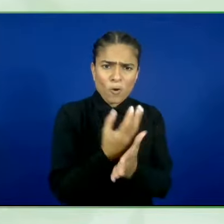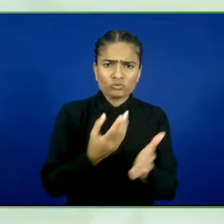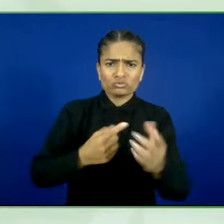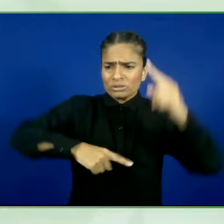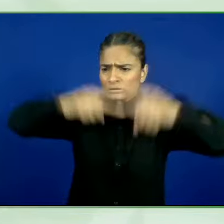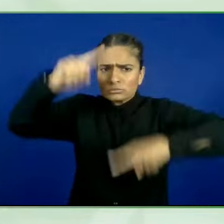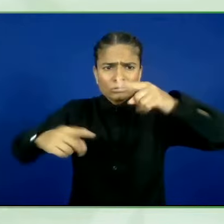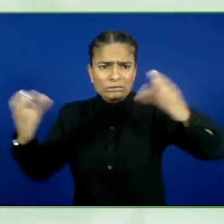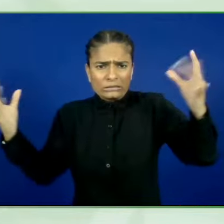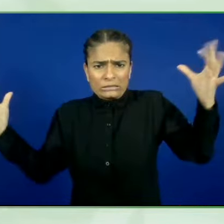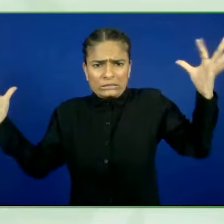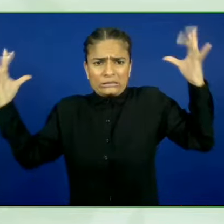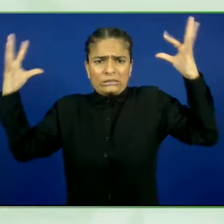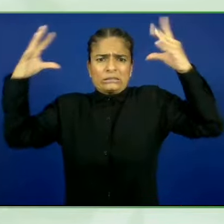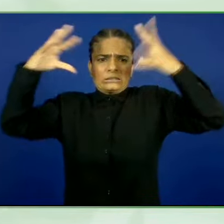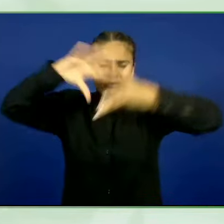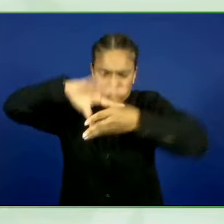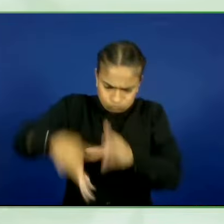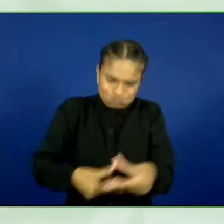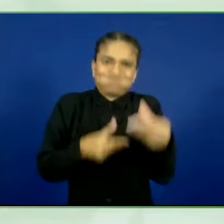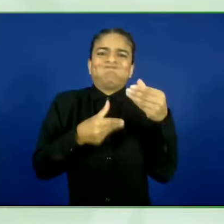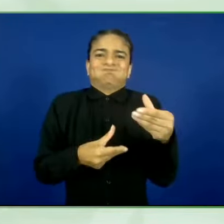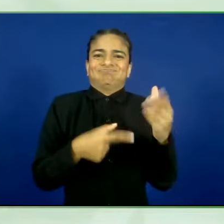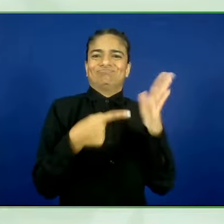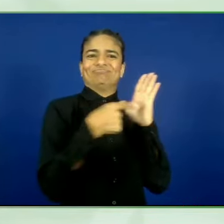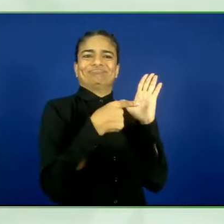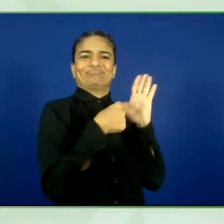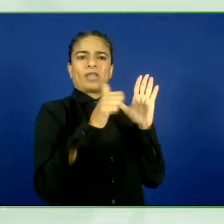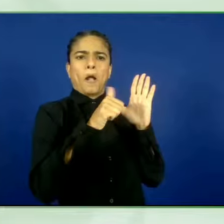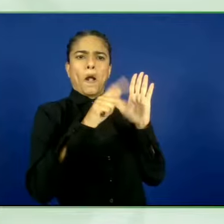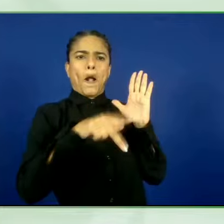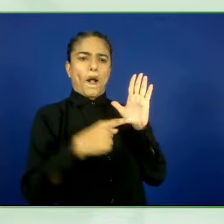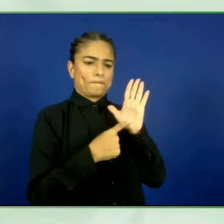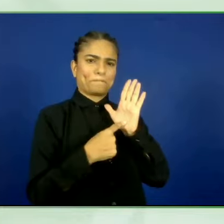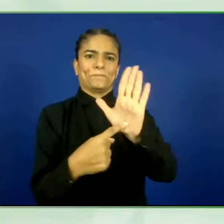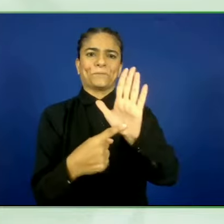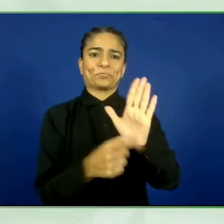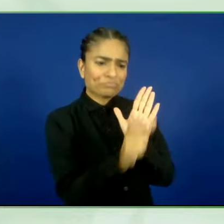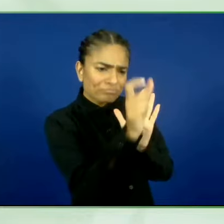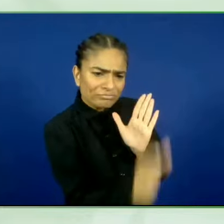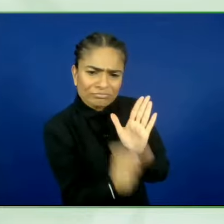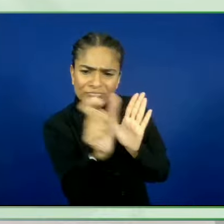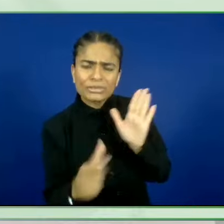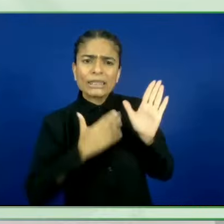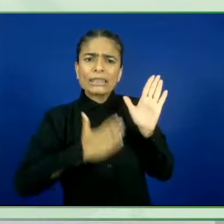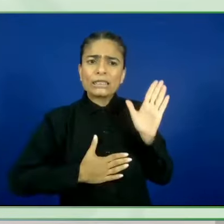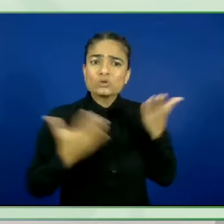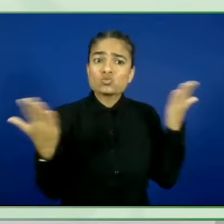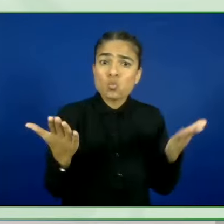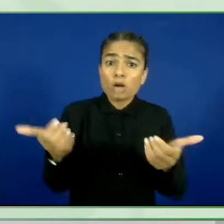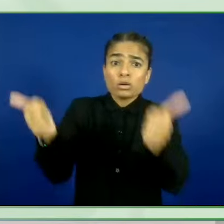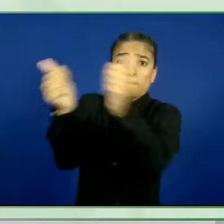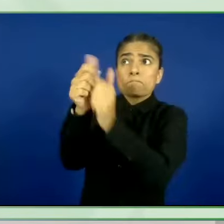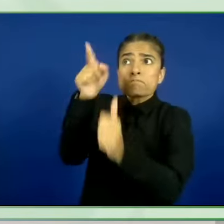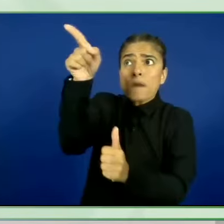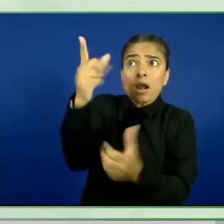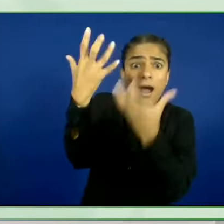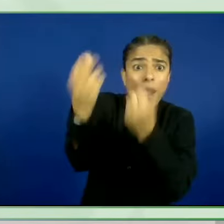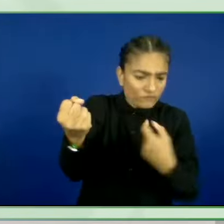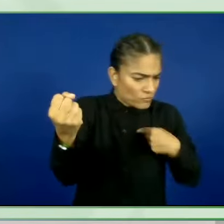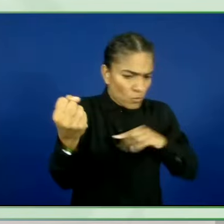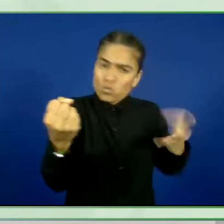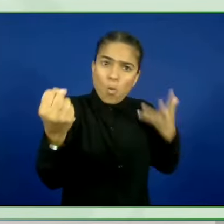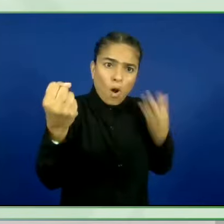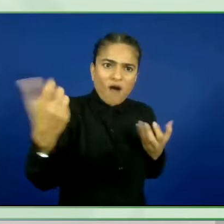that will be able to fit into the needs of different partners and different practitioners. Thank you very much. Great, thanks so much. I'm going to come on to some